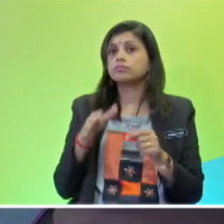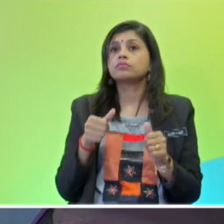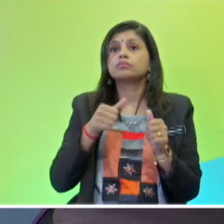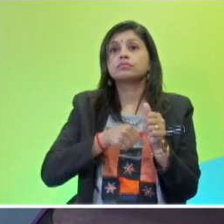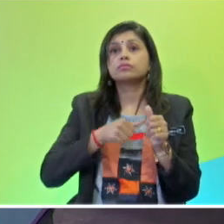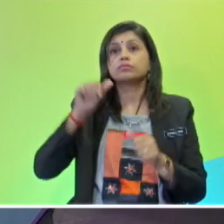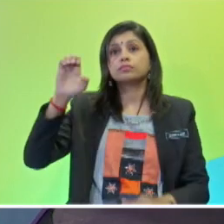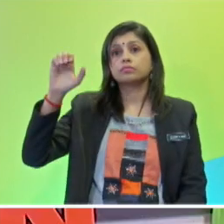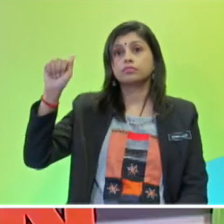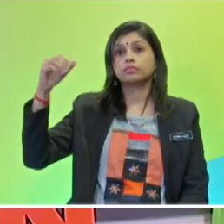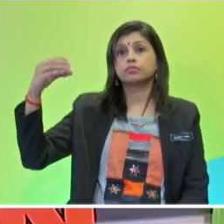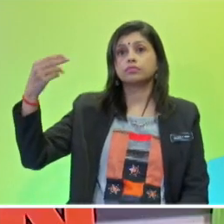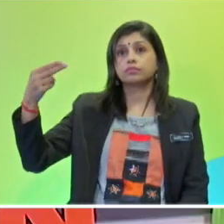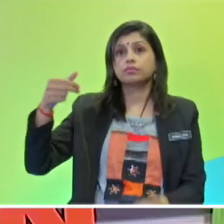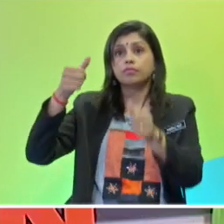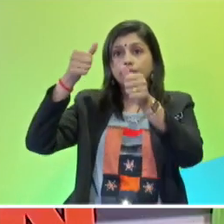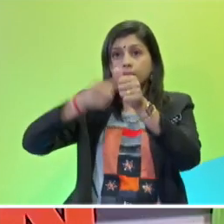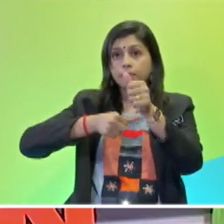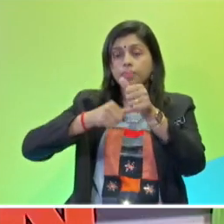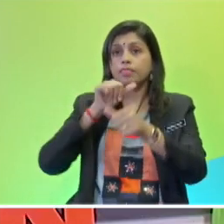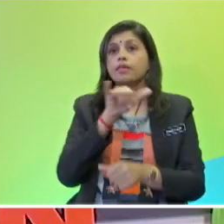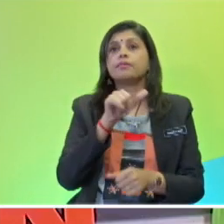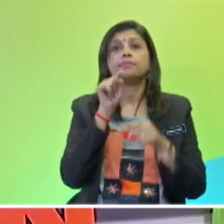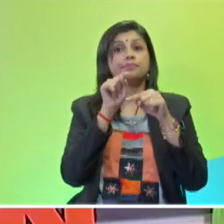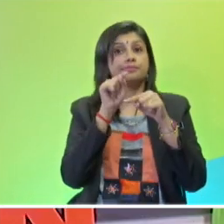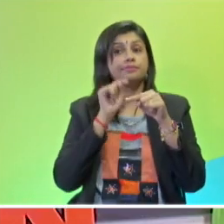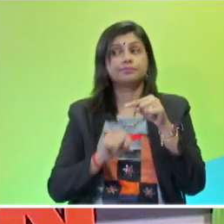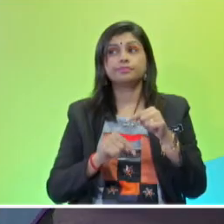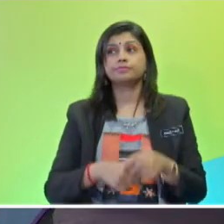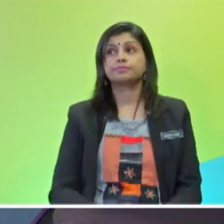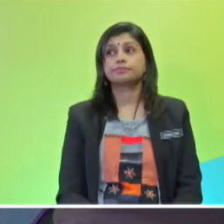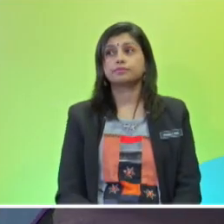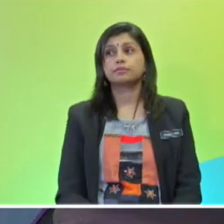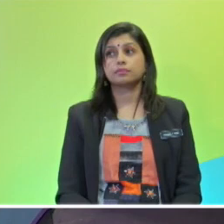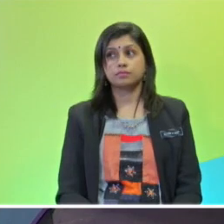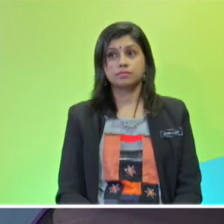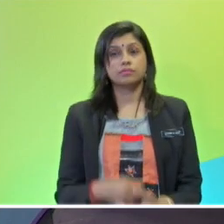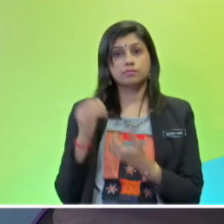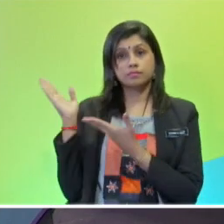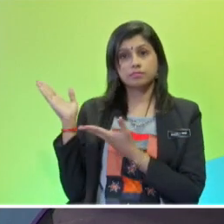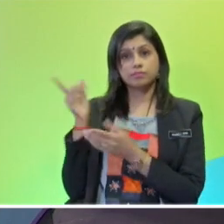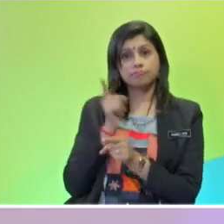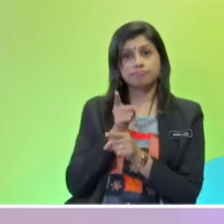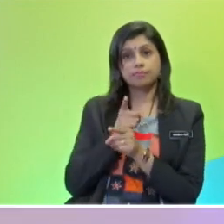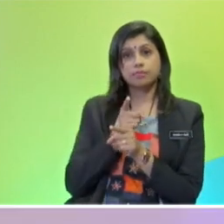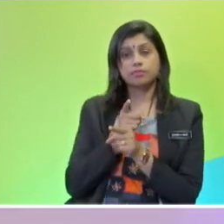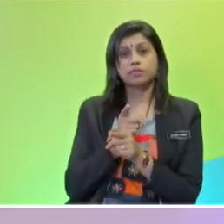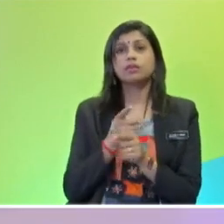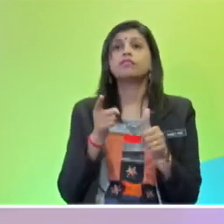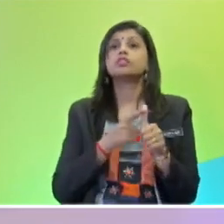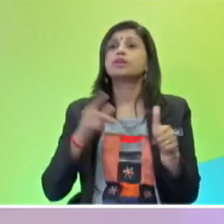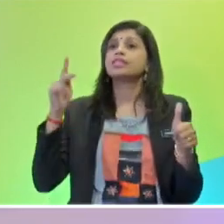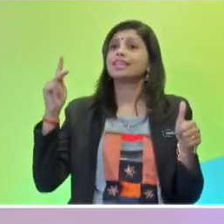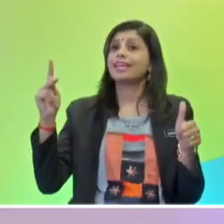you have to divide it. Okay. So what you're going to divide by here? 10. 9. So I've written this out. So I Yes. think the first step that I need to do is I have